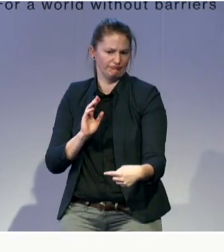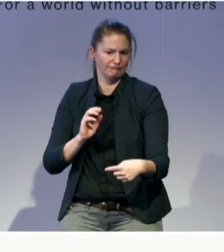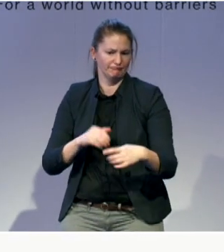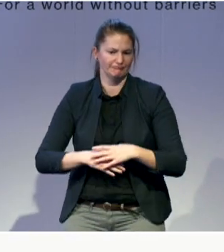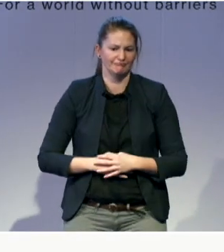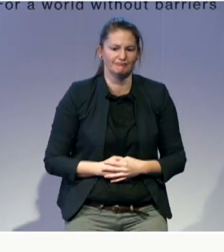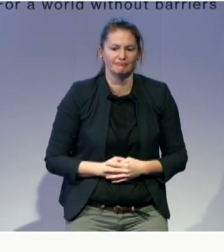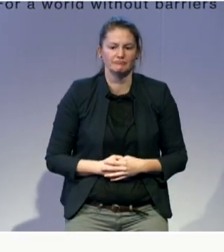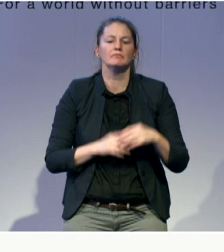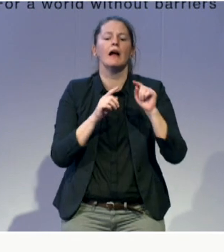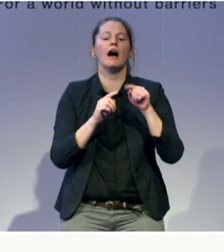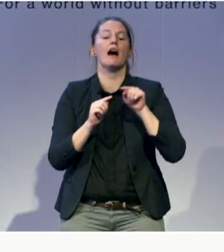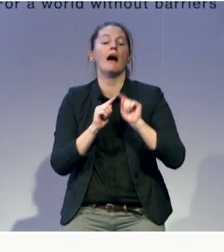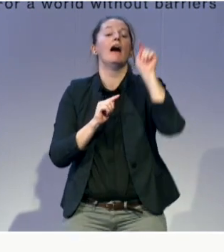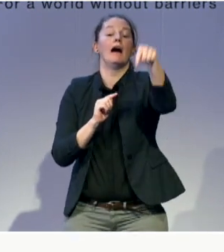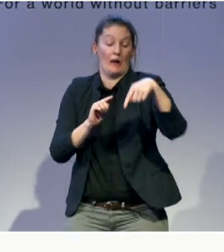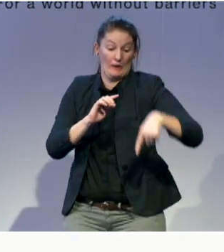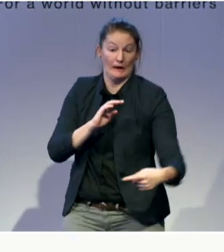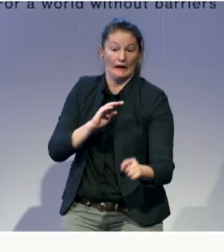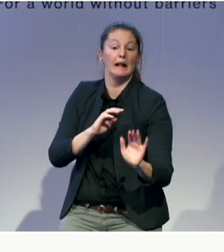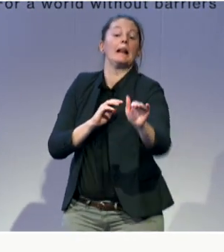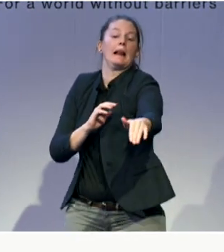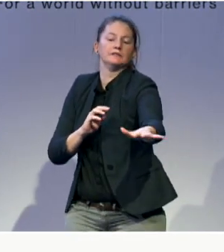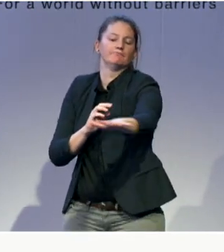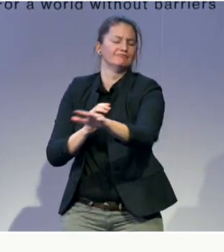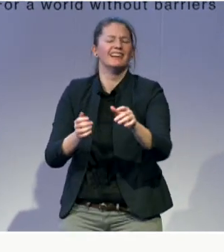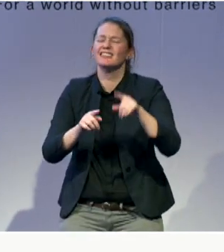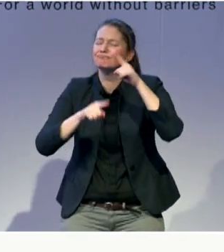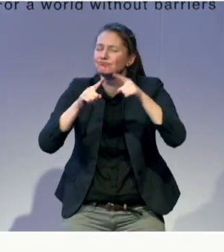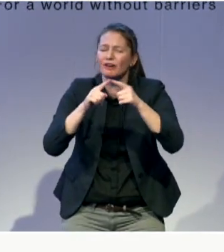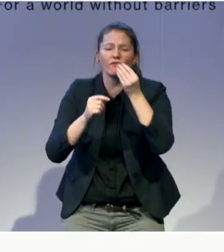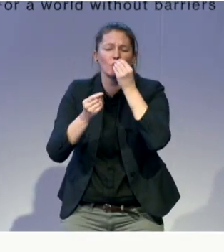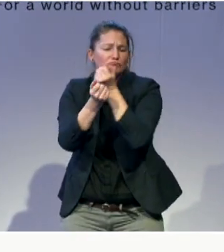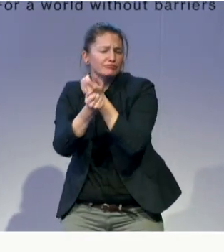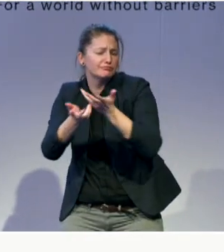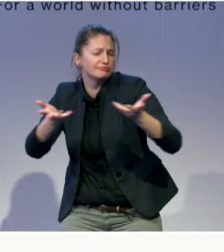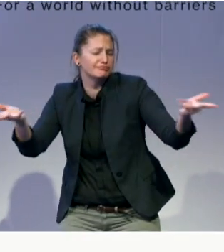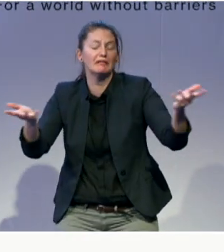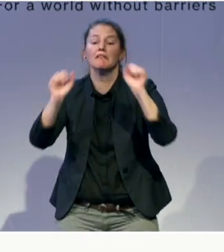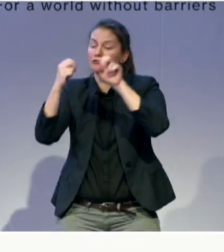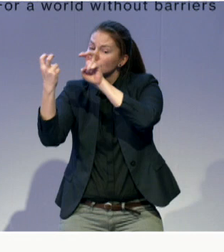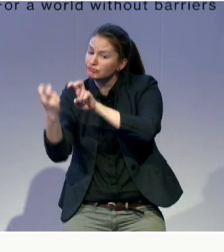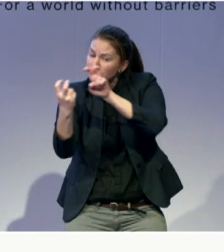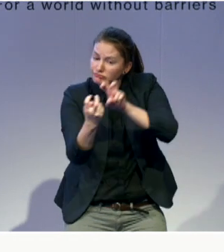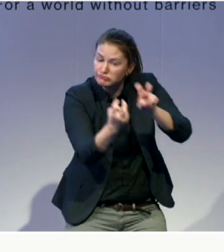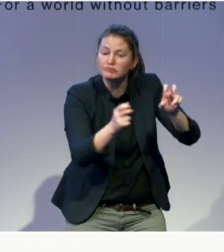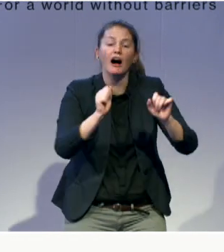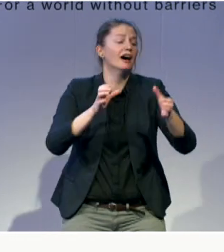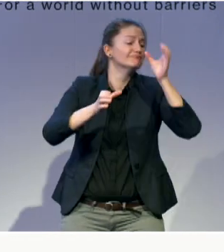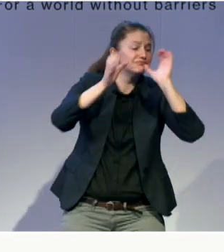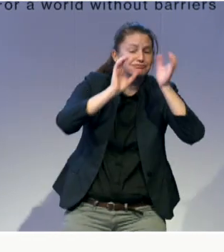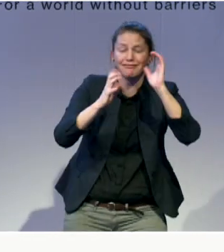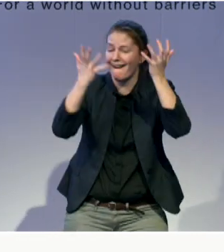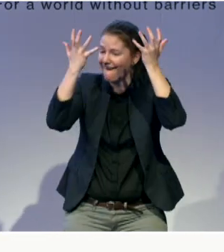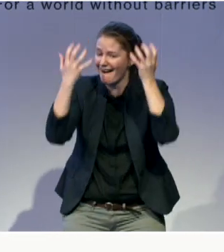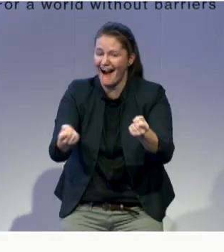bottom floor. There is plenty of food, plenty of seats, plenty of chairs, plenty of drink. Go and enjoy. But for